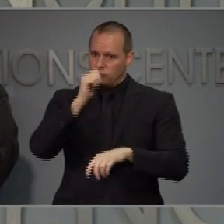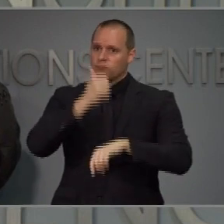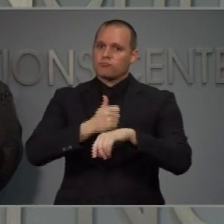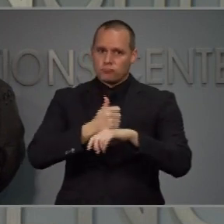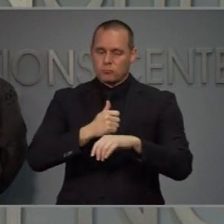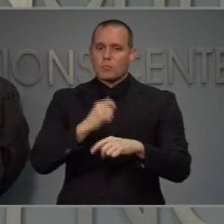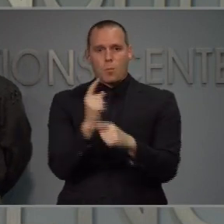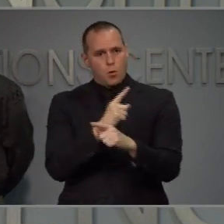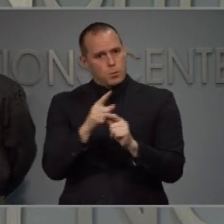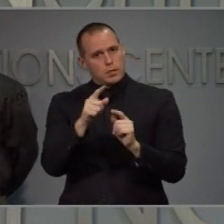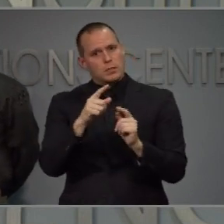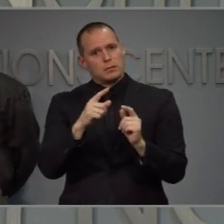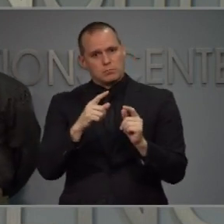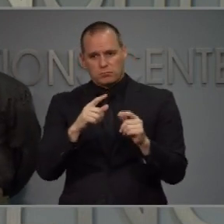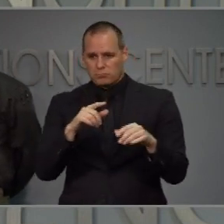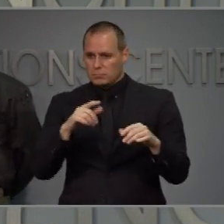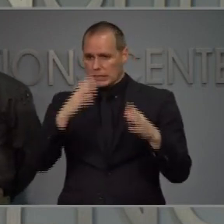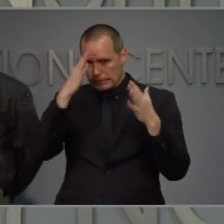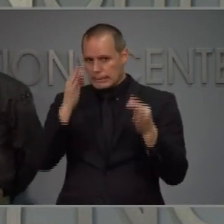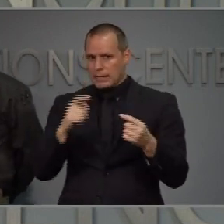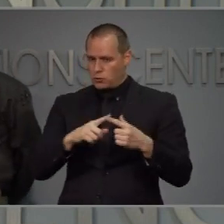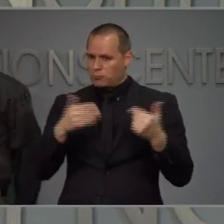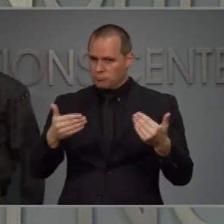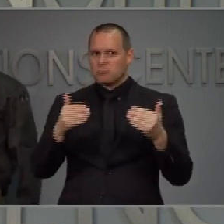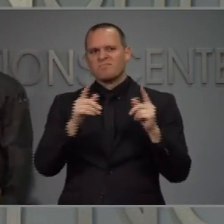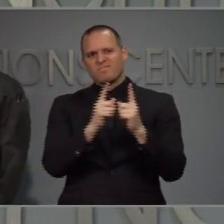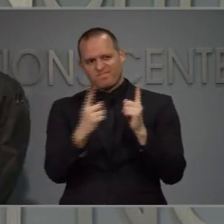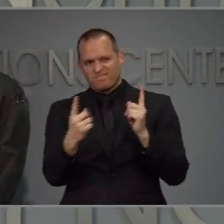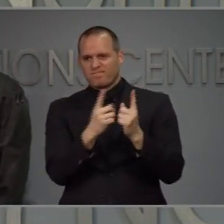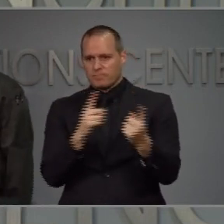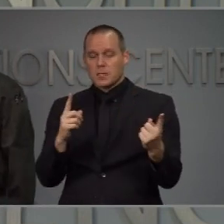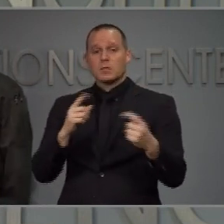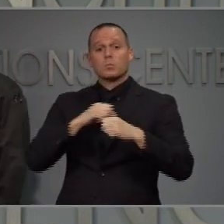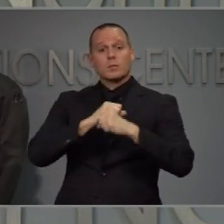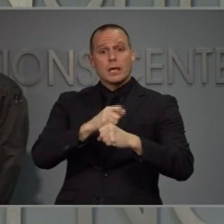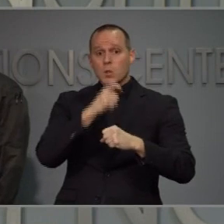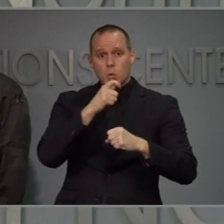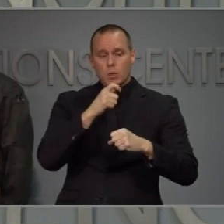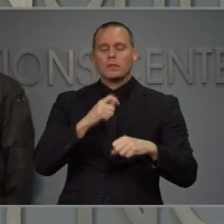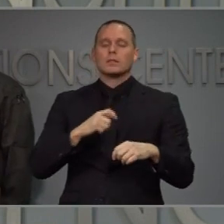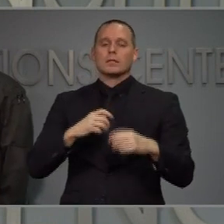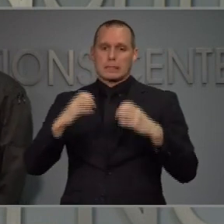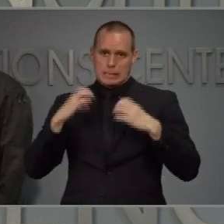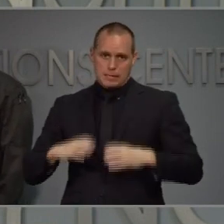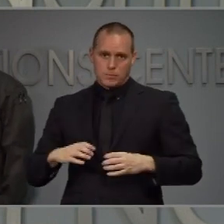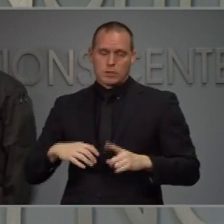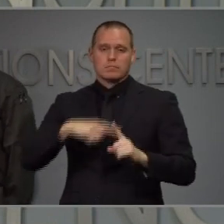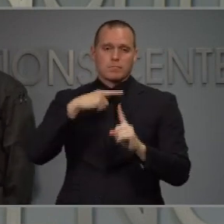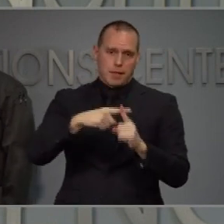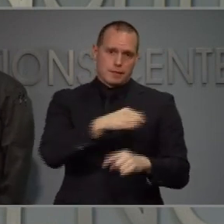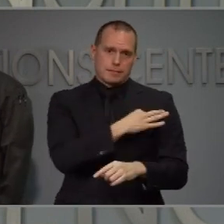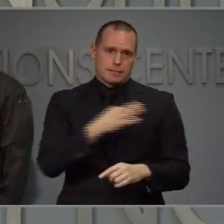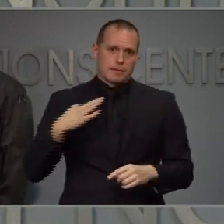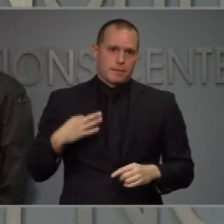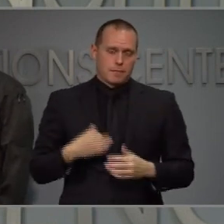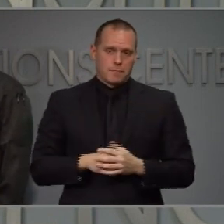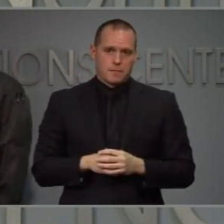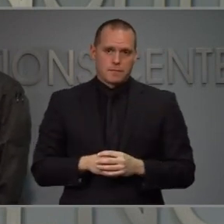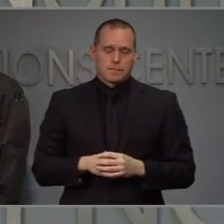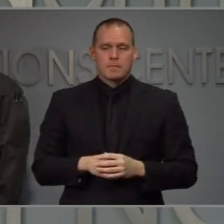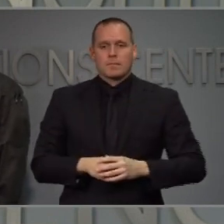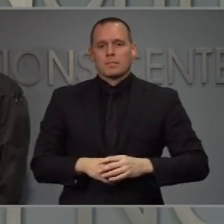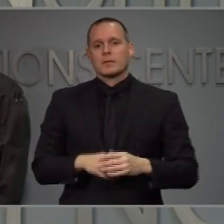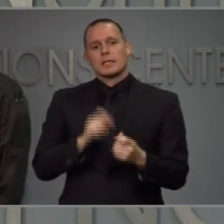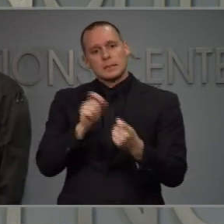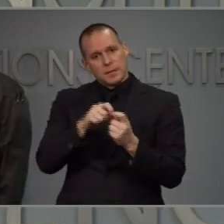measures to protect not only their employees, but customers who would come in, particularly in